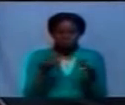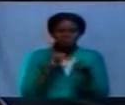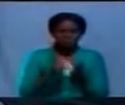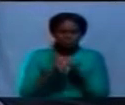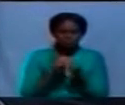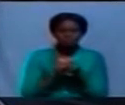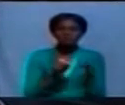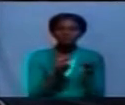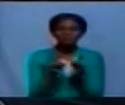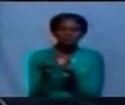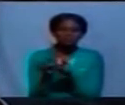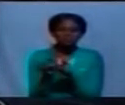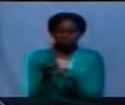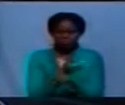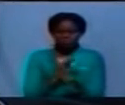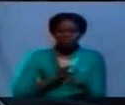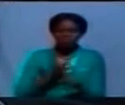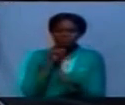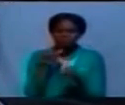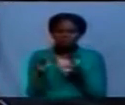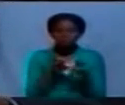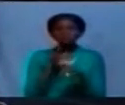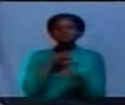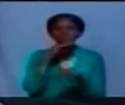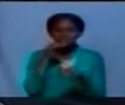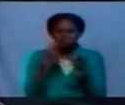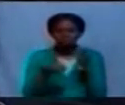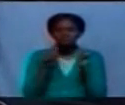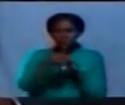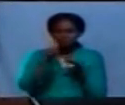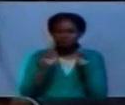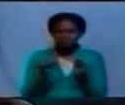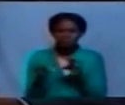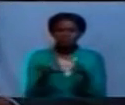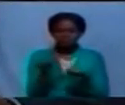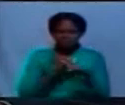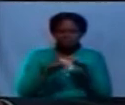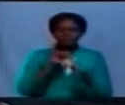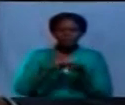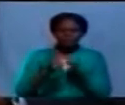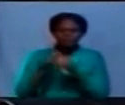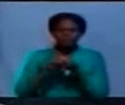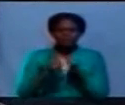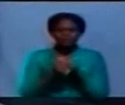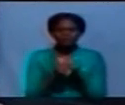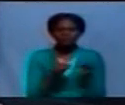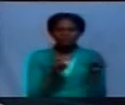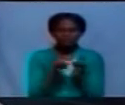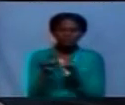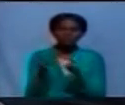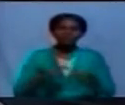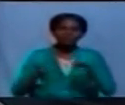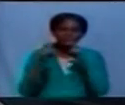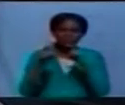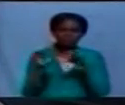is low. So companies are not doing as well as they should do. There are issues of liquidity not being there. There are issues of challenges to do